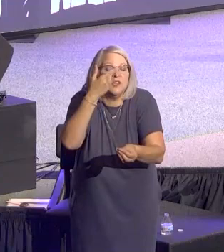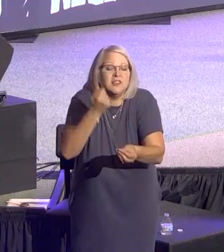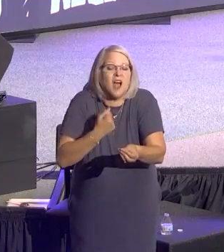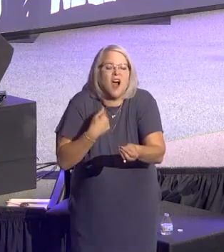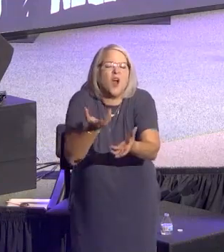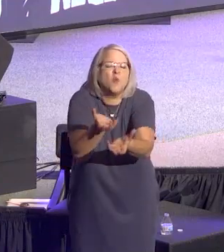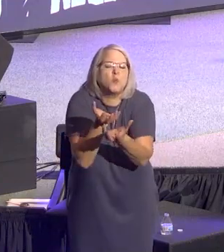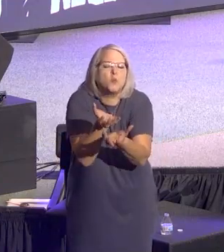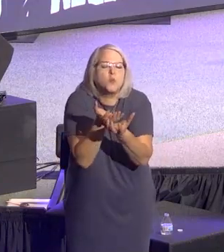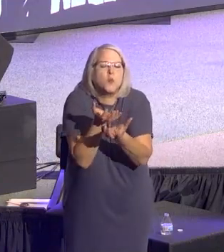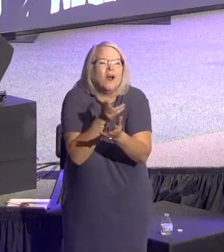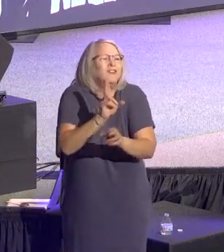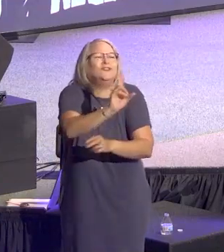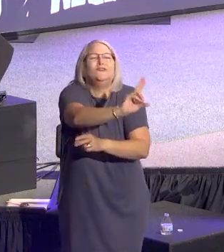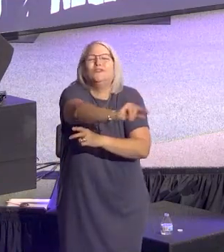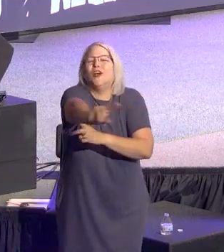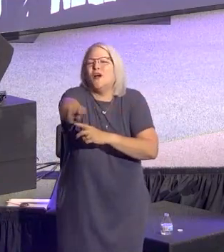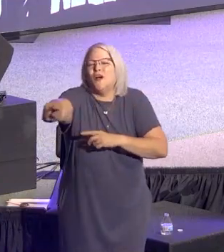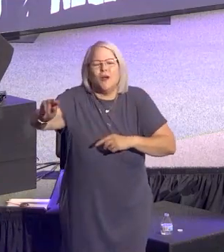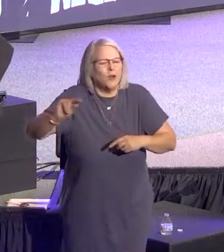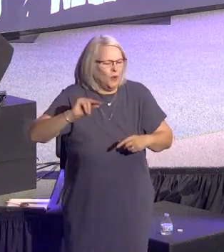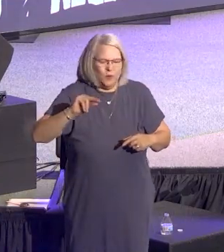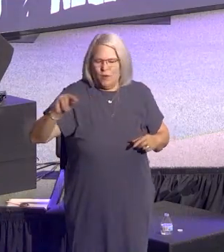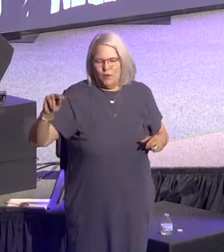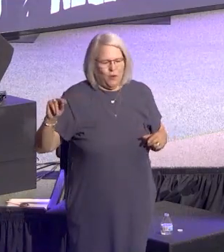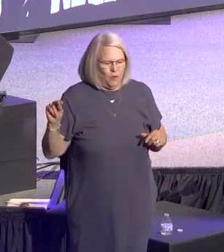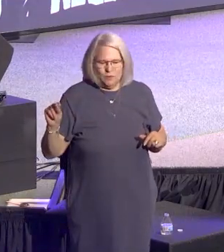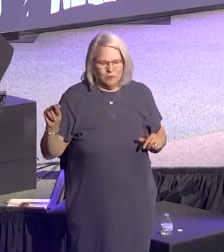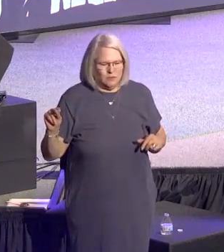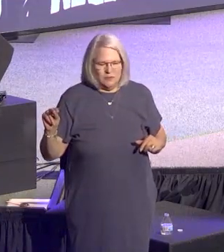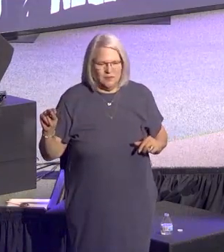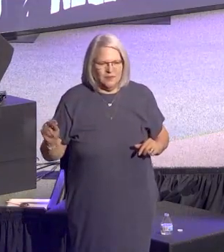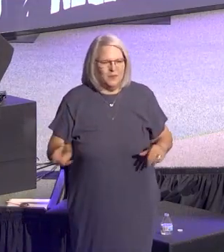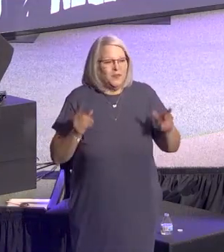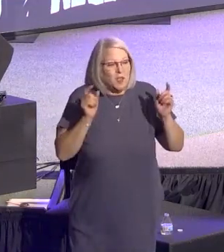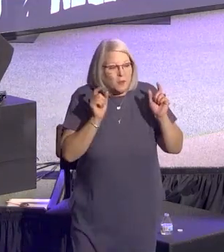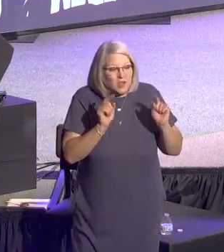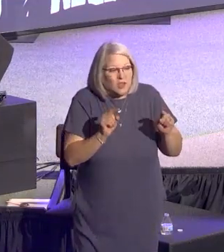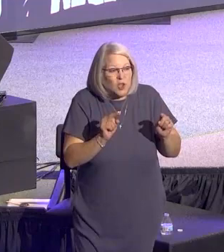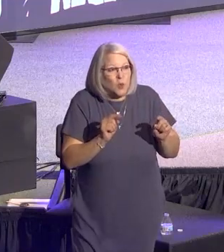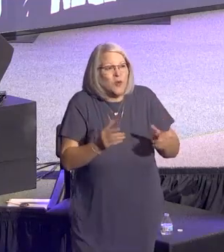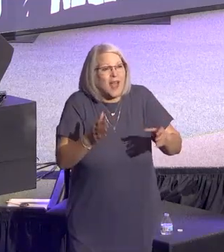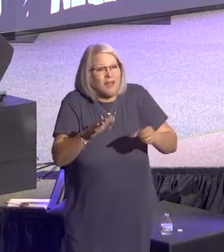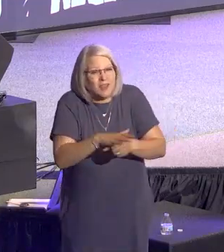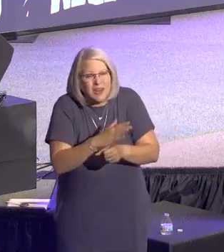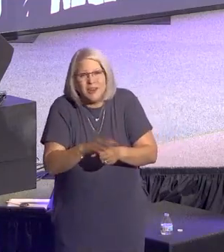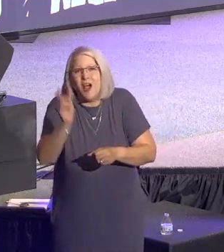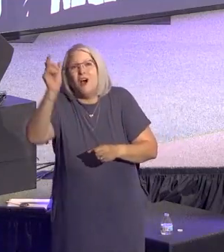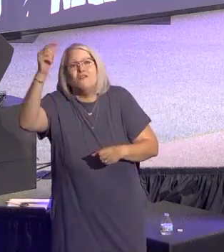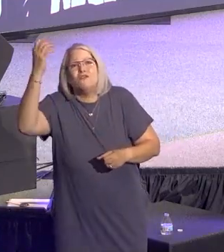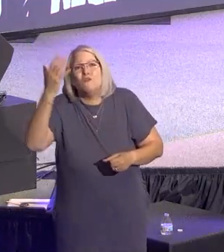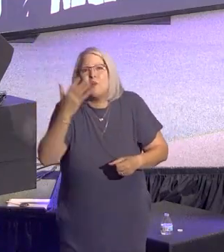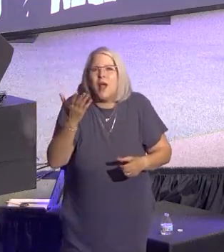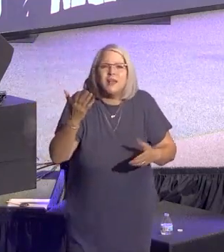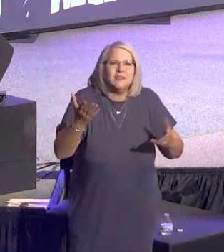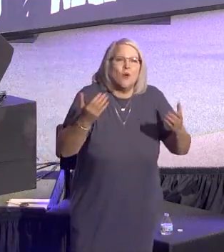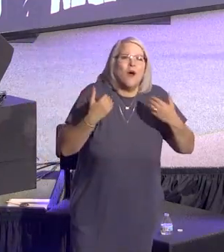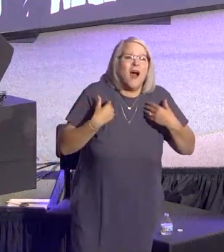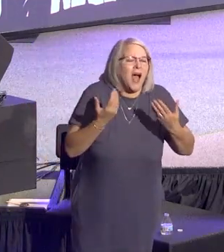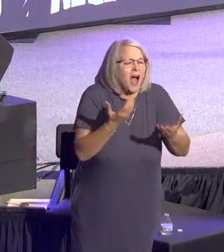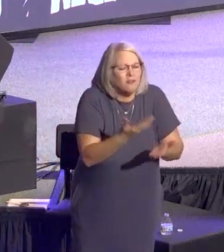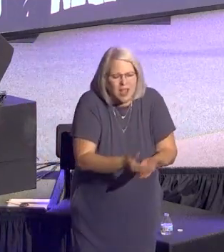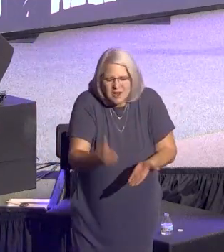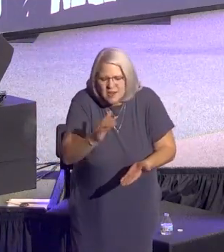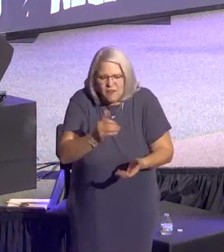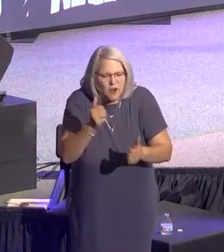what God's word says, that all grace will abound toward you, that you, always having all sufficiency in all things, may have an abundance